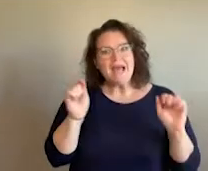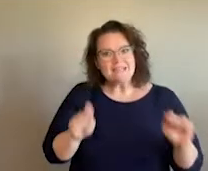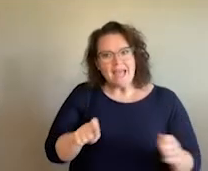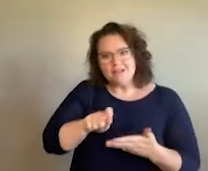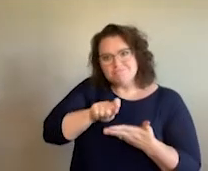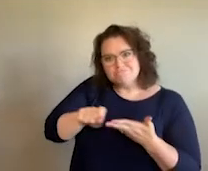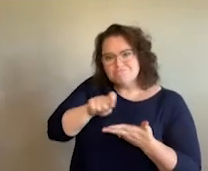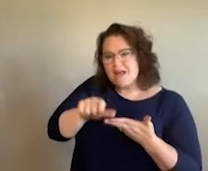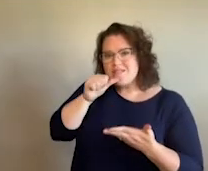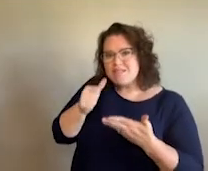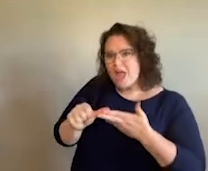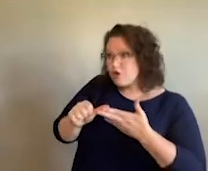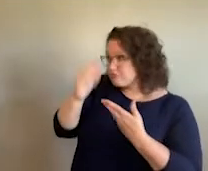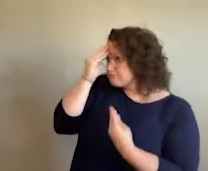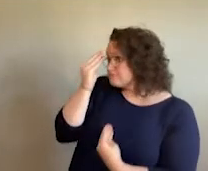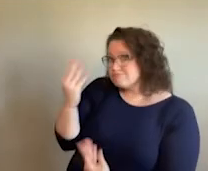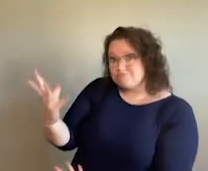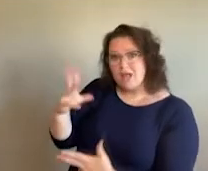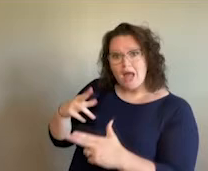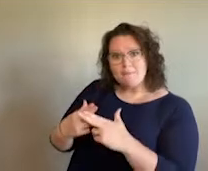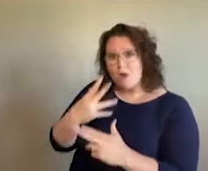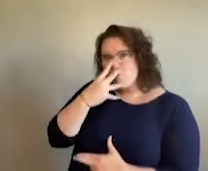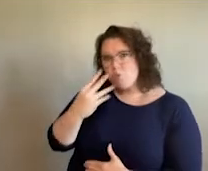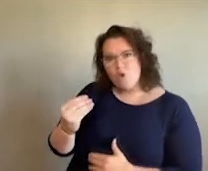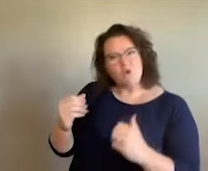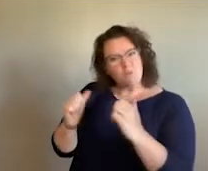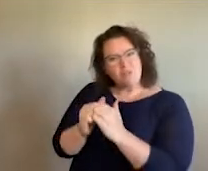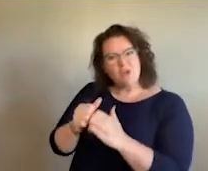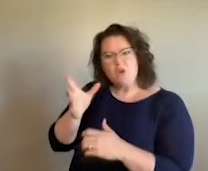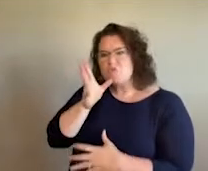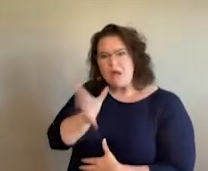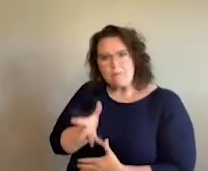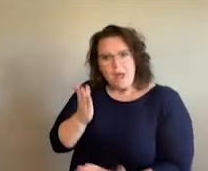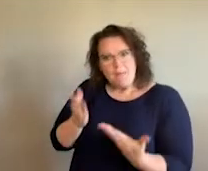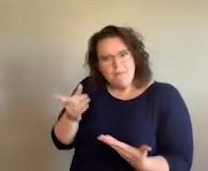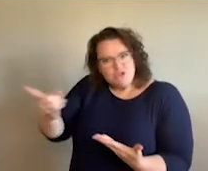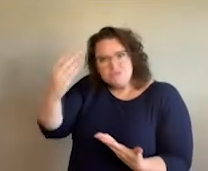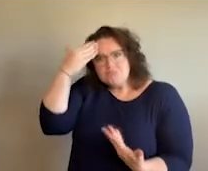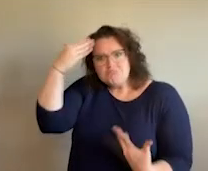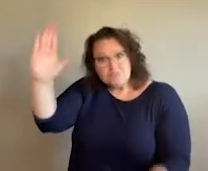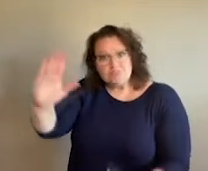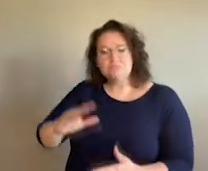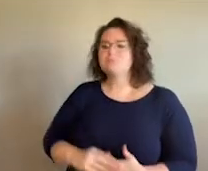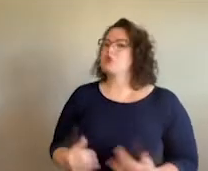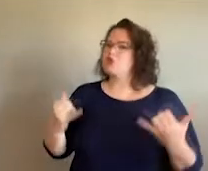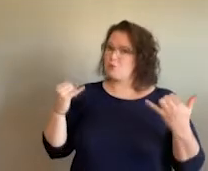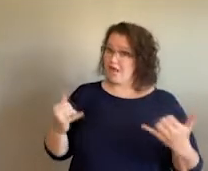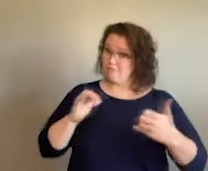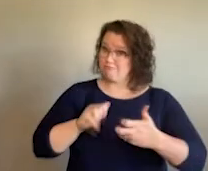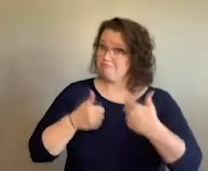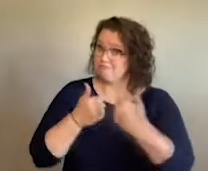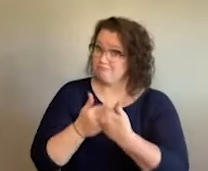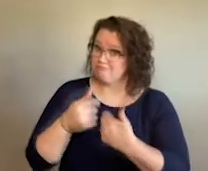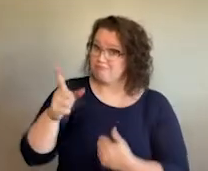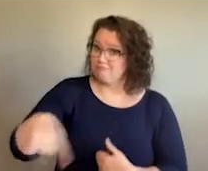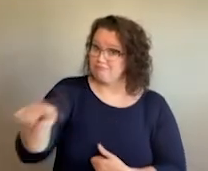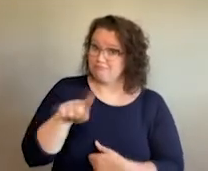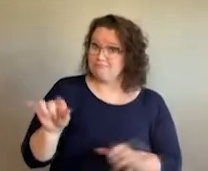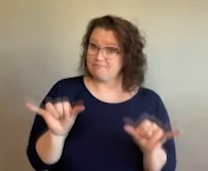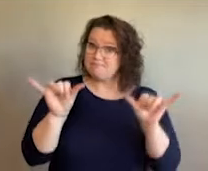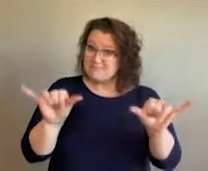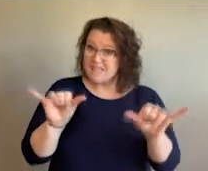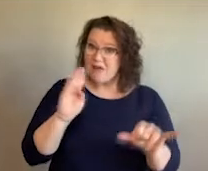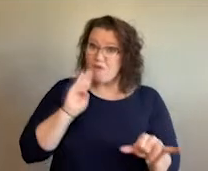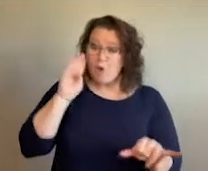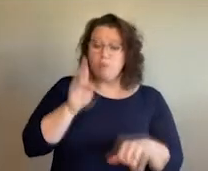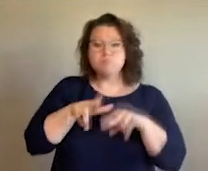and share all of this information about wolves to her that she might not know. So now I challenge you guys while you're sitting at